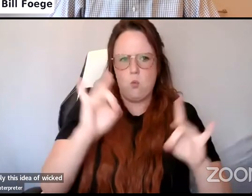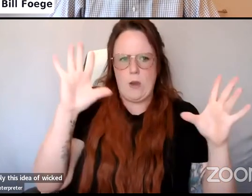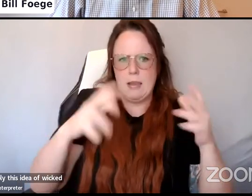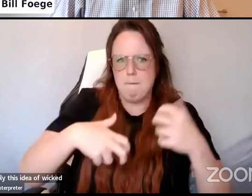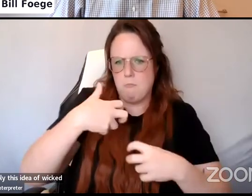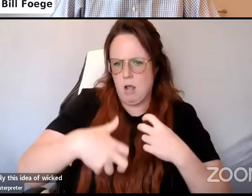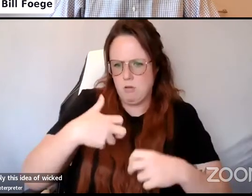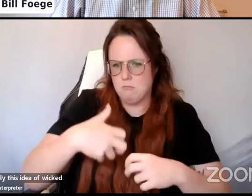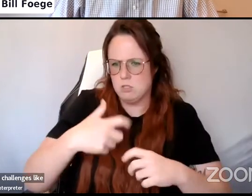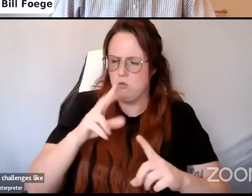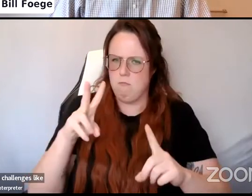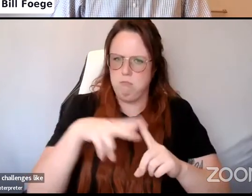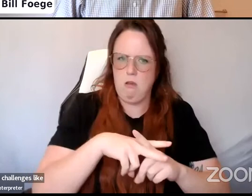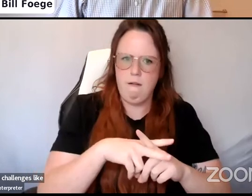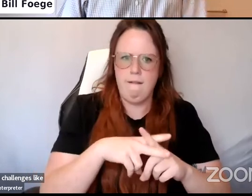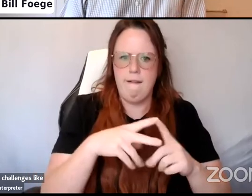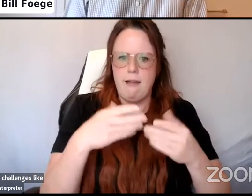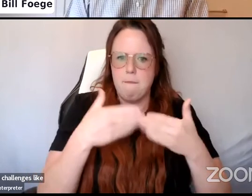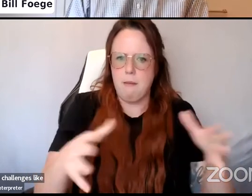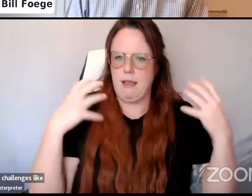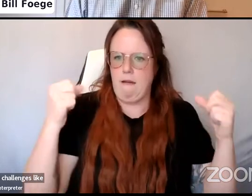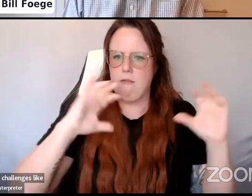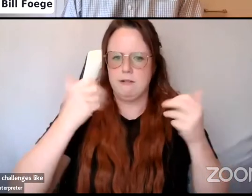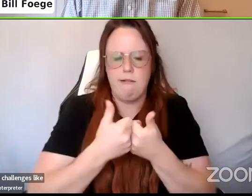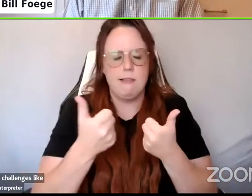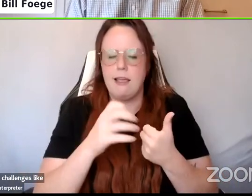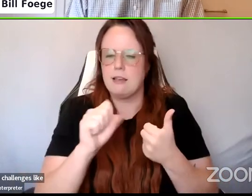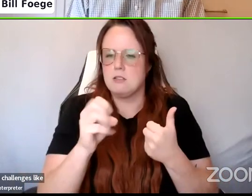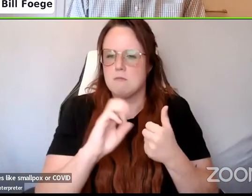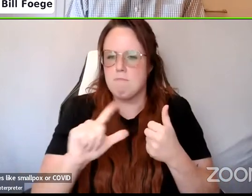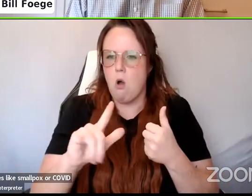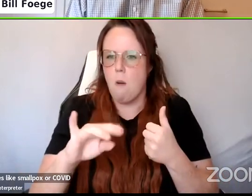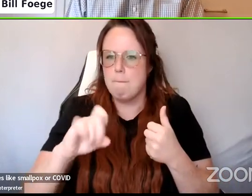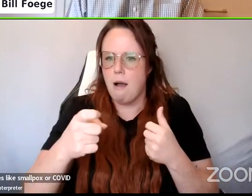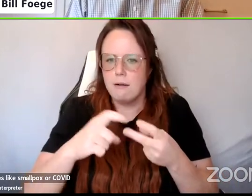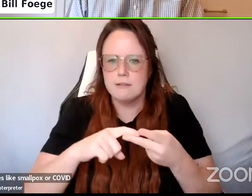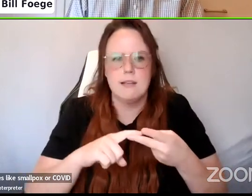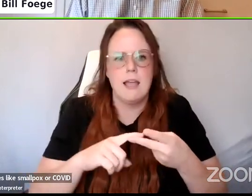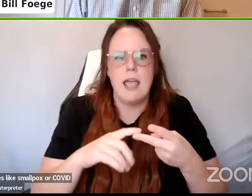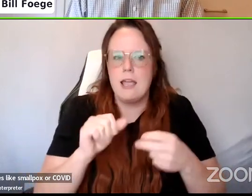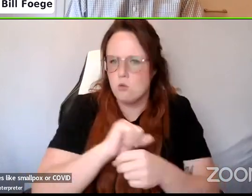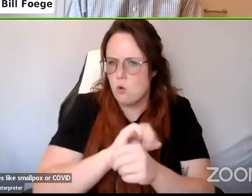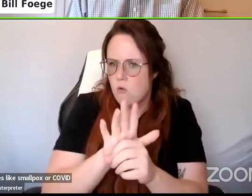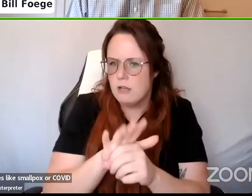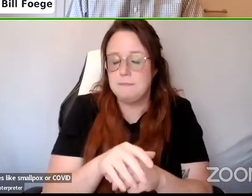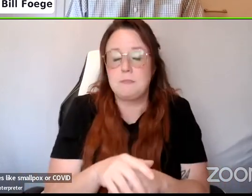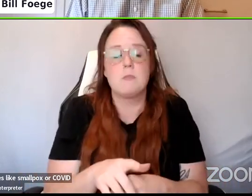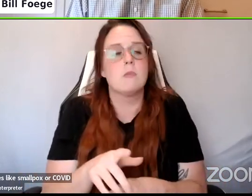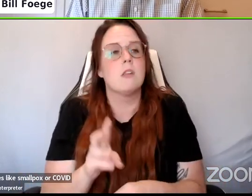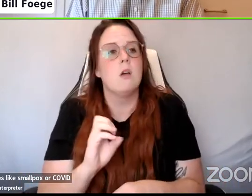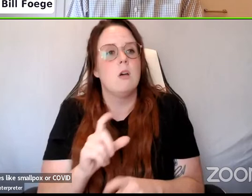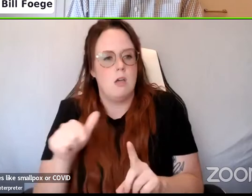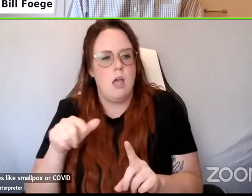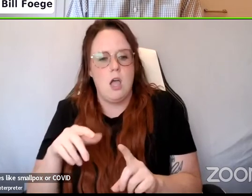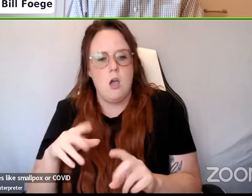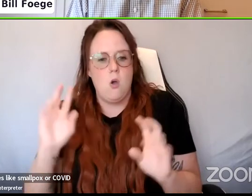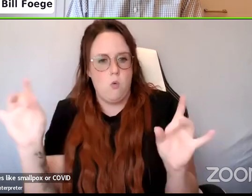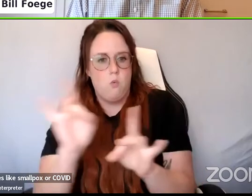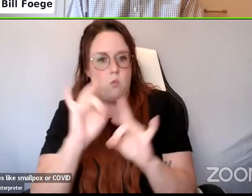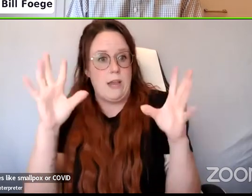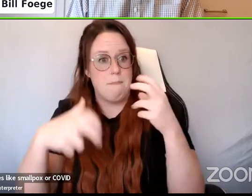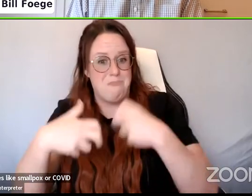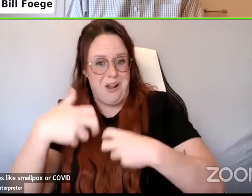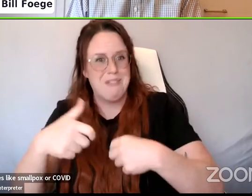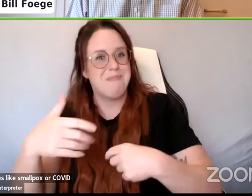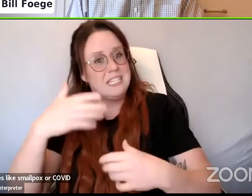like smallpox or covid well Wicked problems turns out to be a good expression of